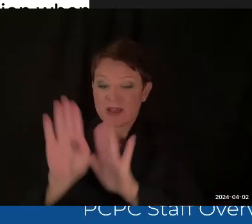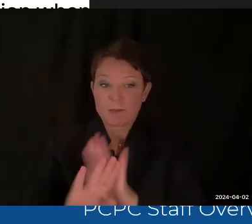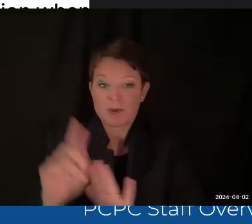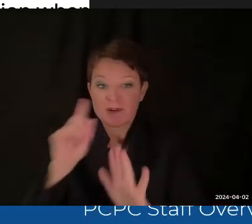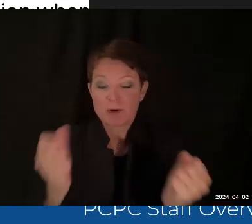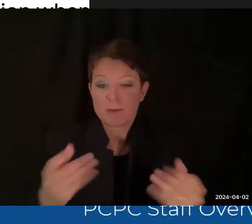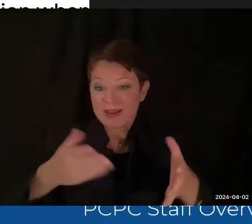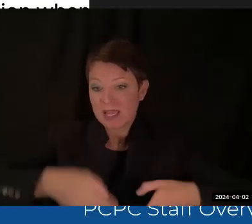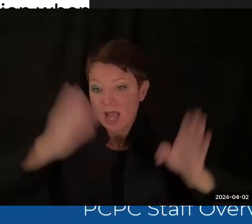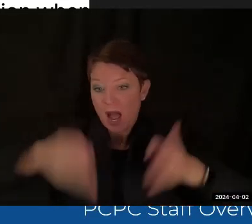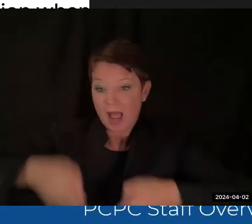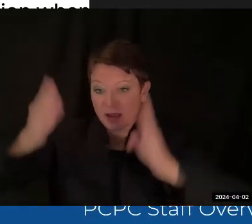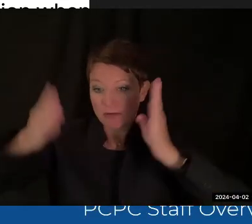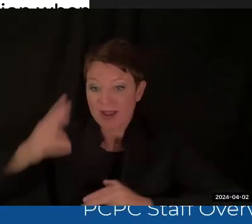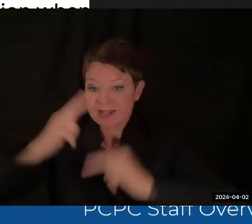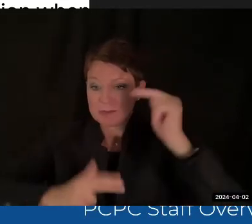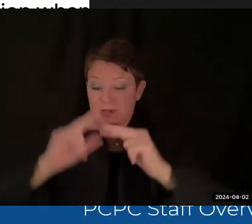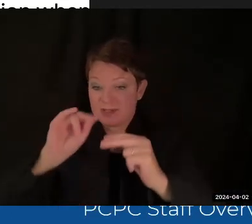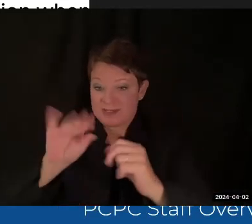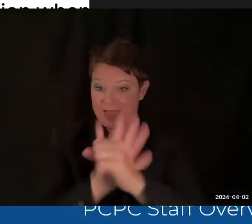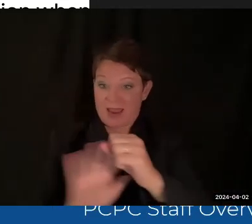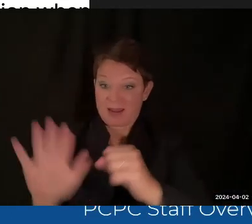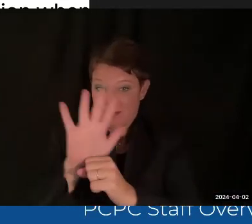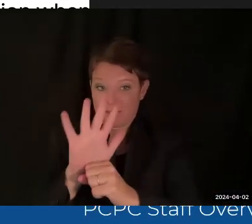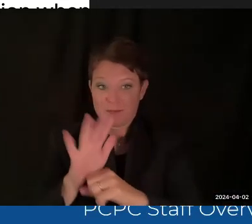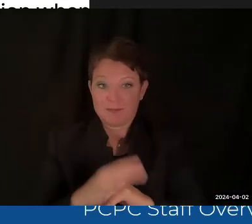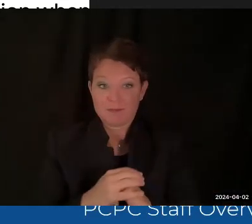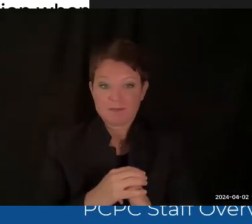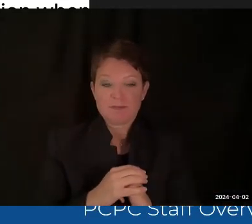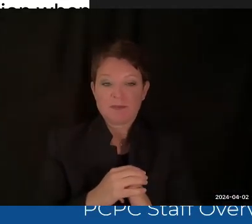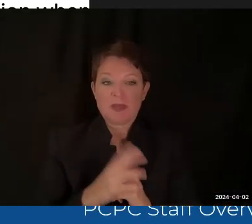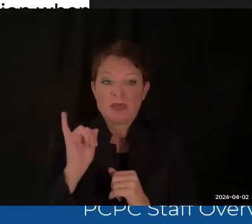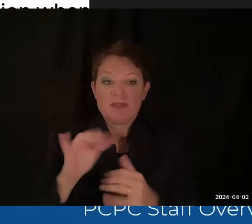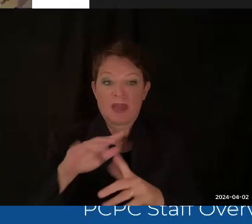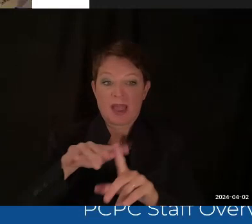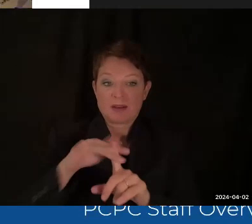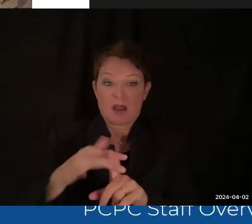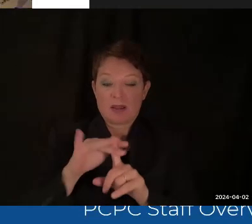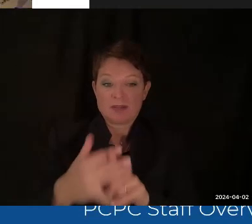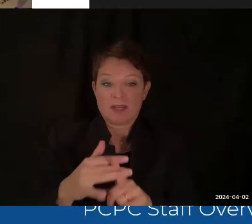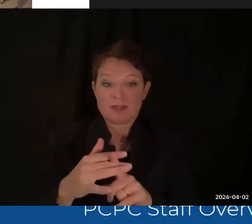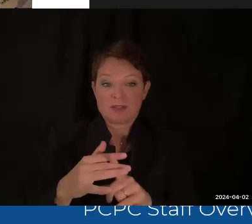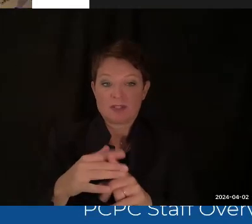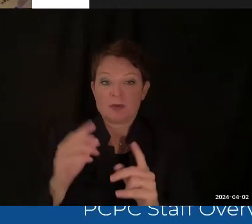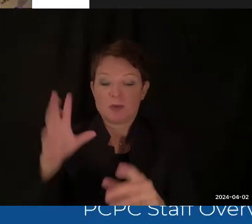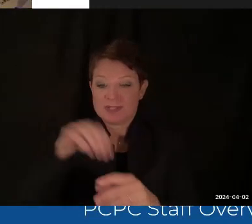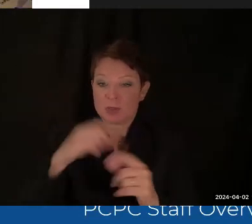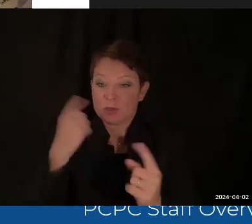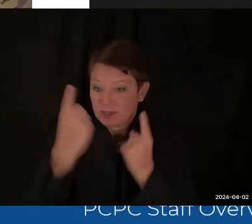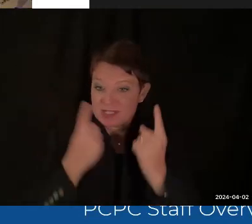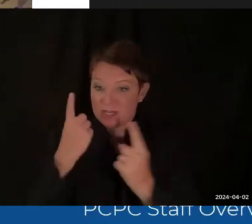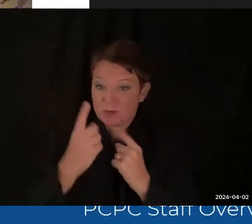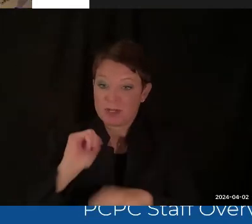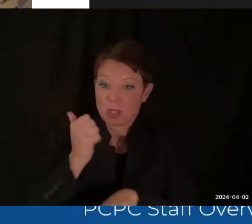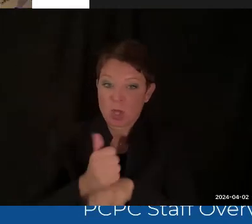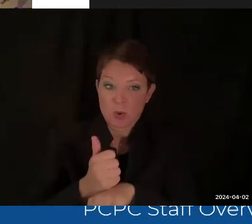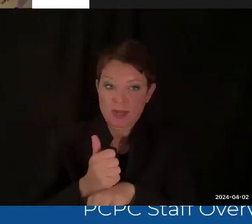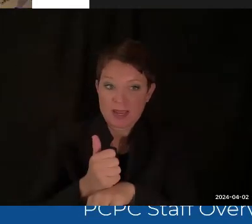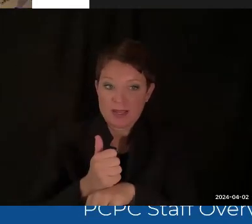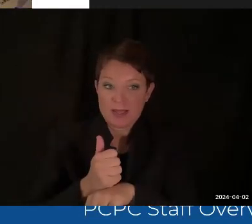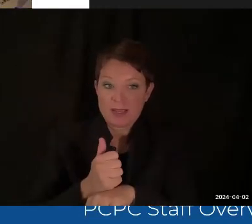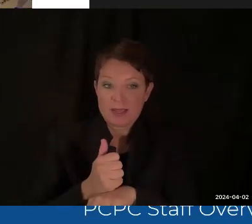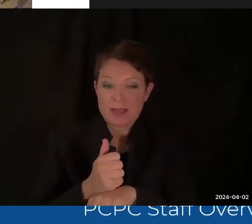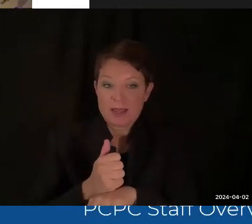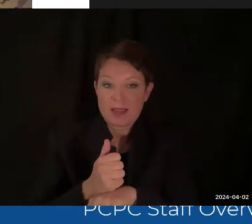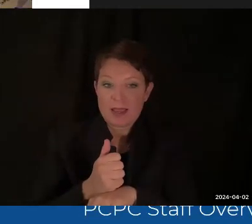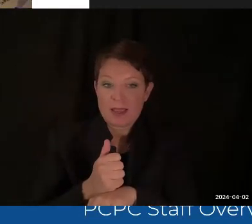many high-rise buildings in the immediate area. This context was taken into consideration when locating and massing